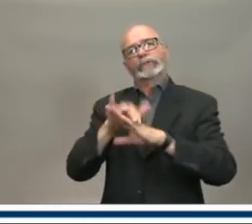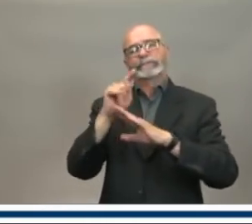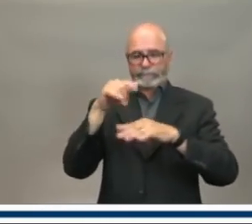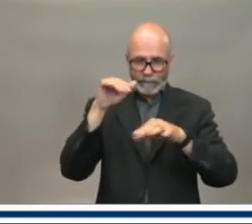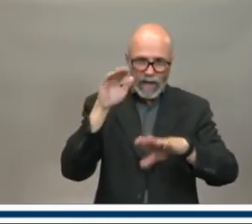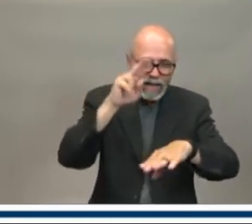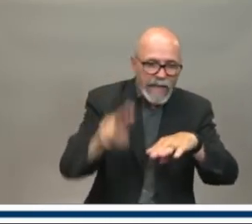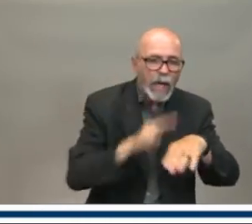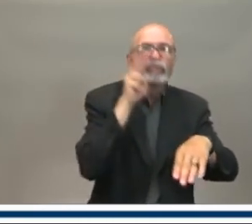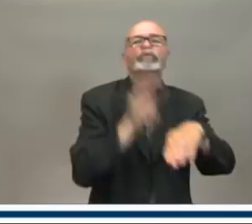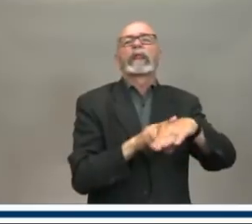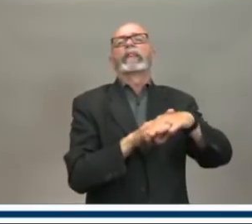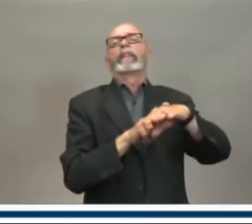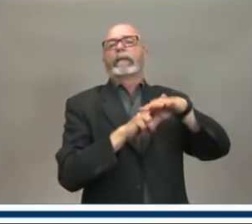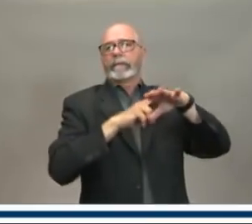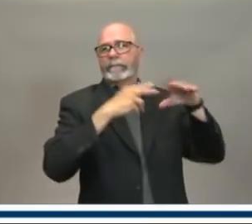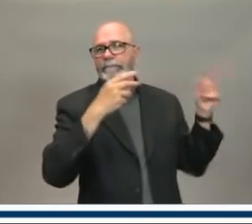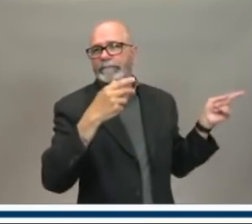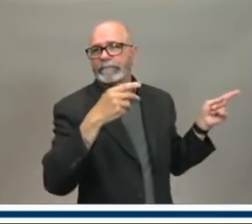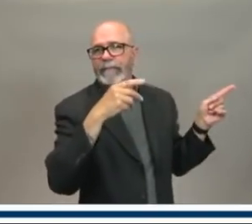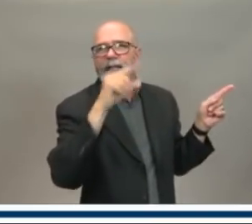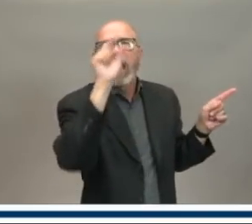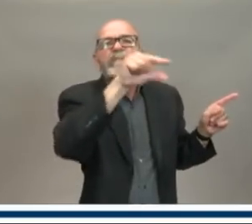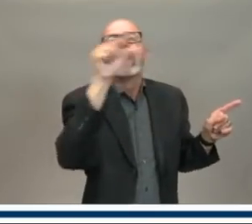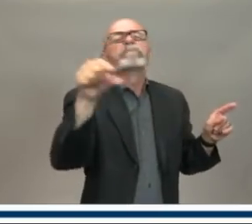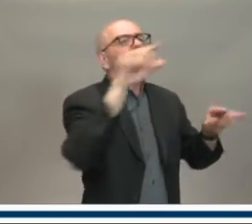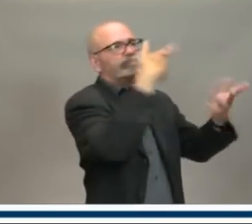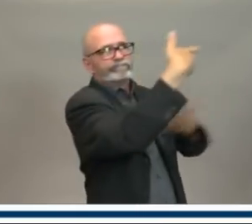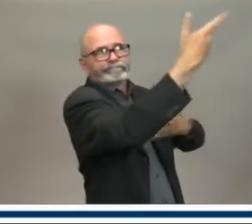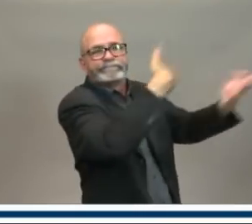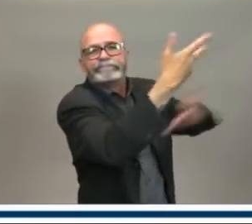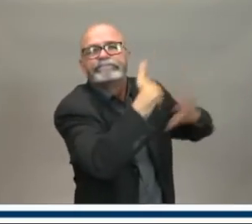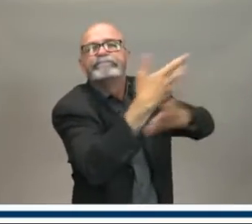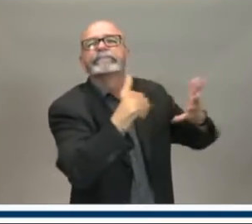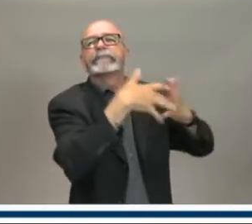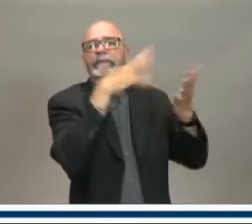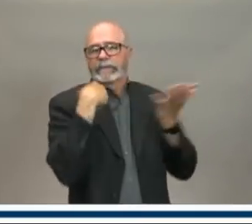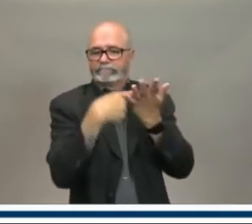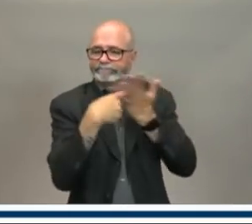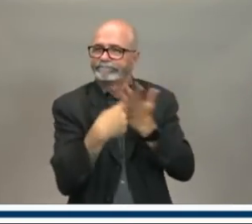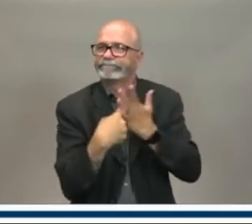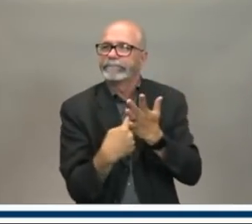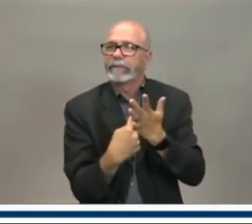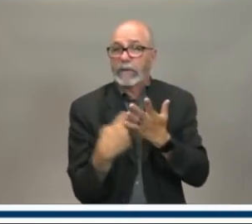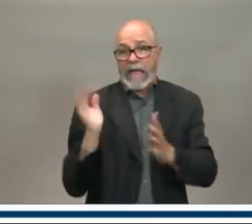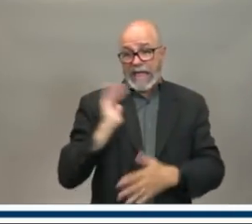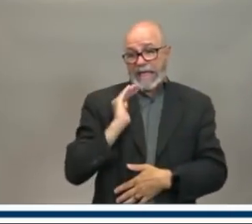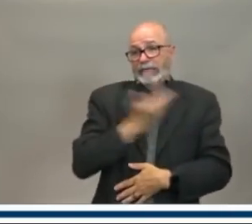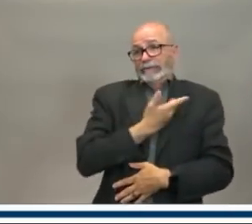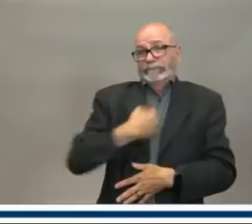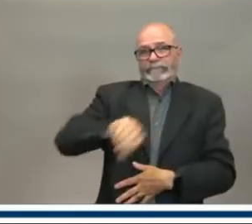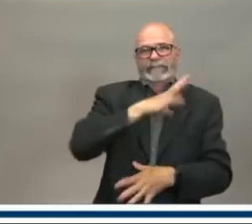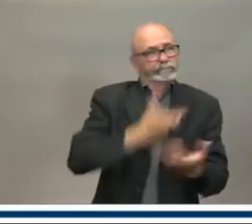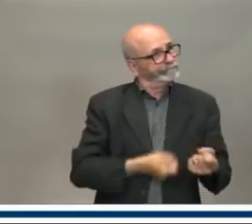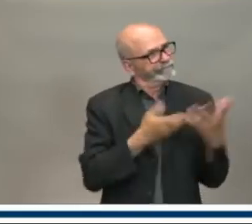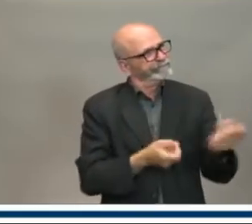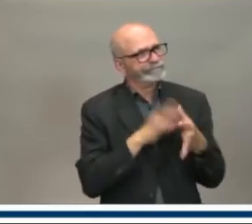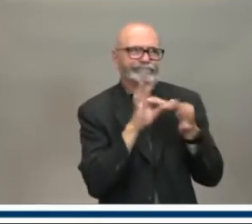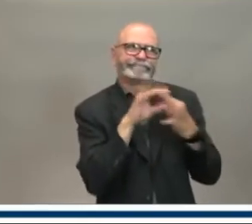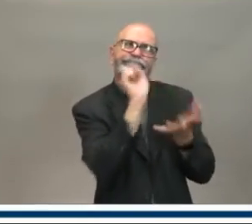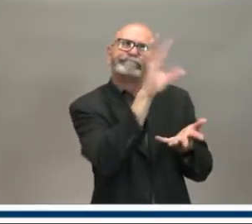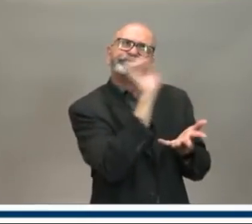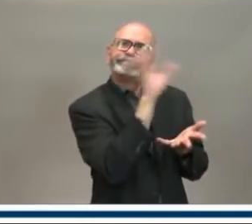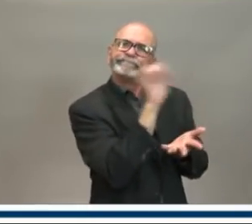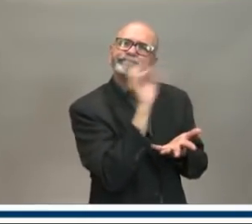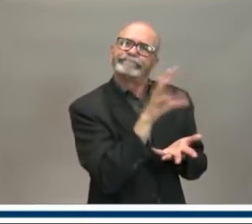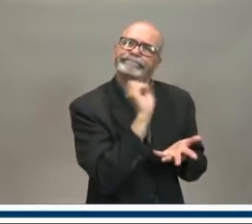and what was the feelings of provinces. Everyone had a chance to express their views. And it was pretty